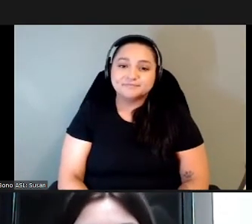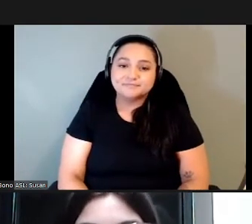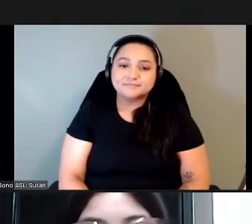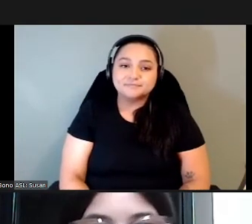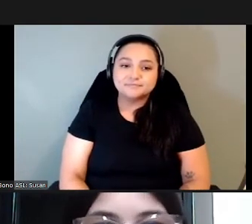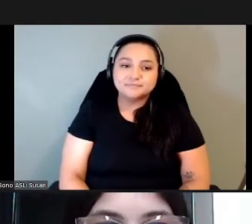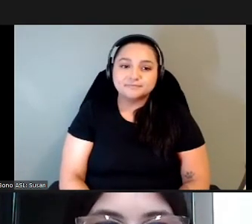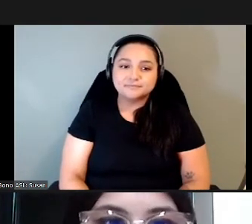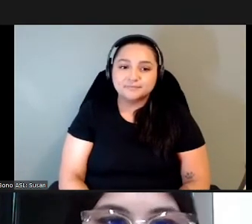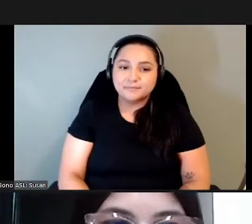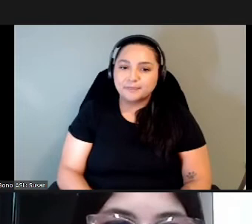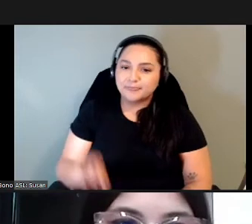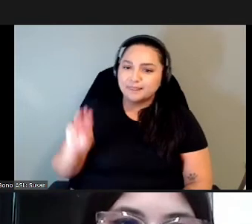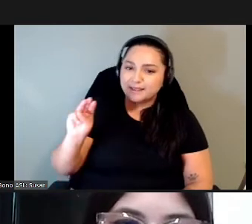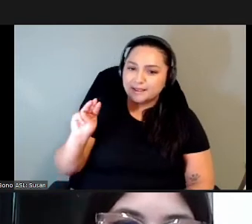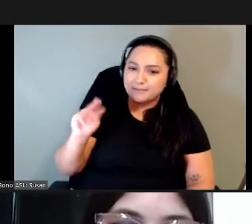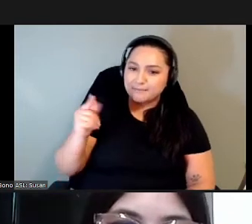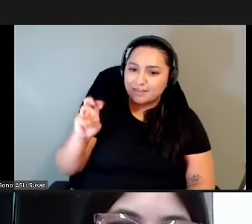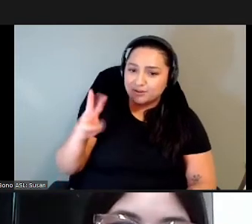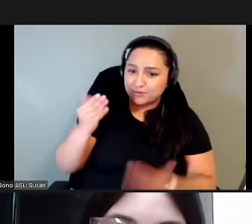Yeah, Matthew, you want to start us off?